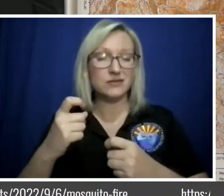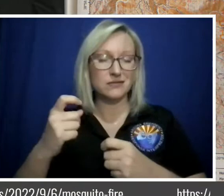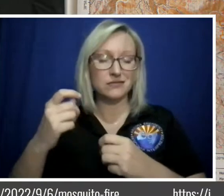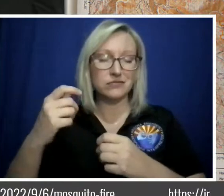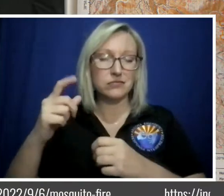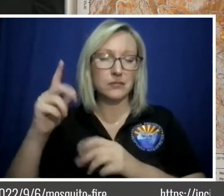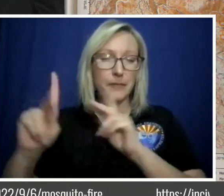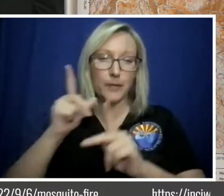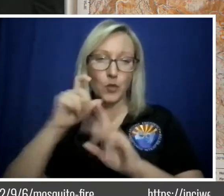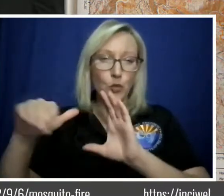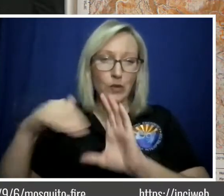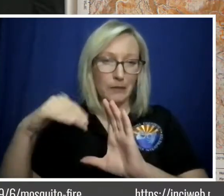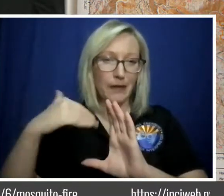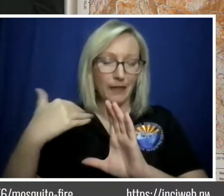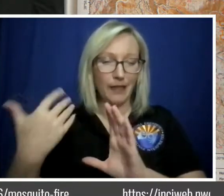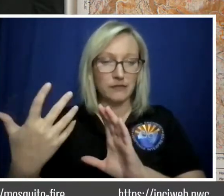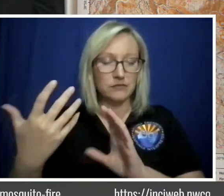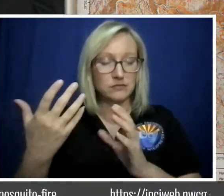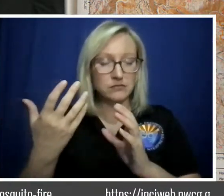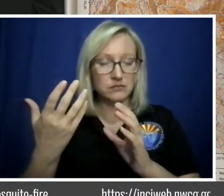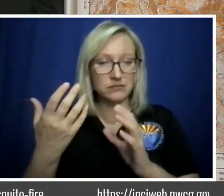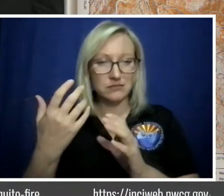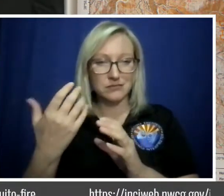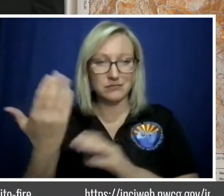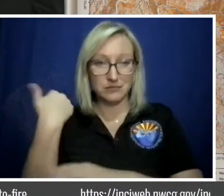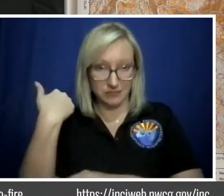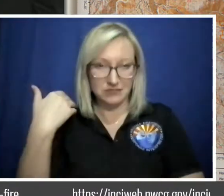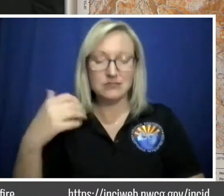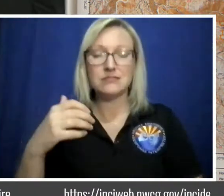well. The fire is currently at